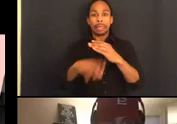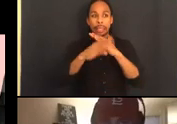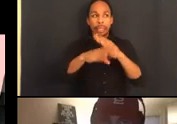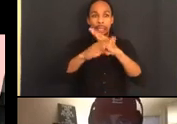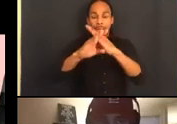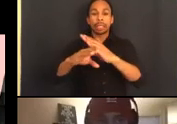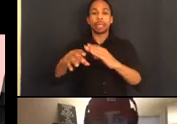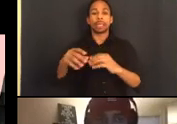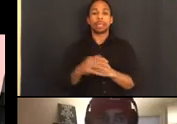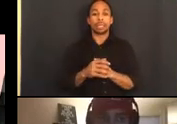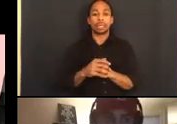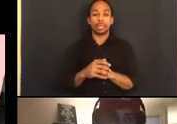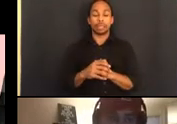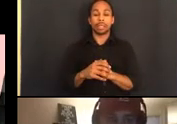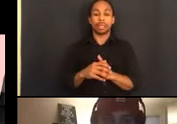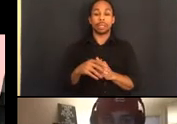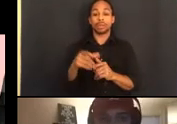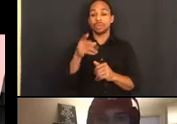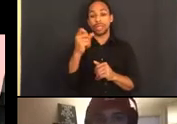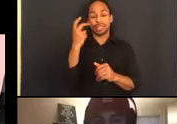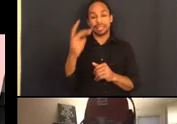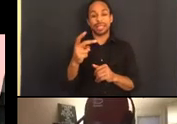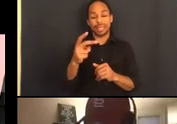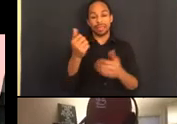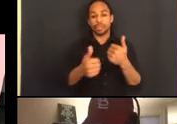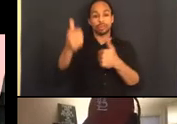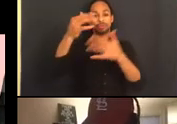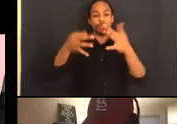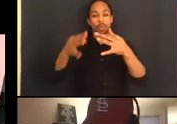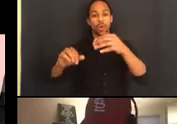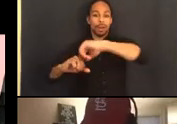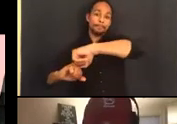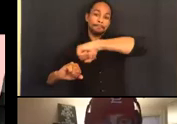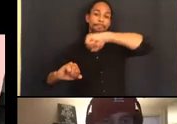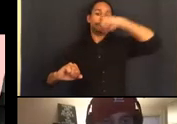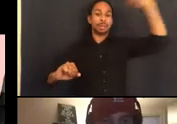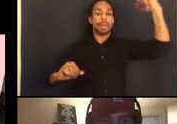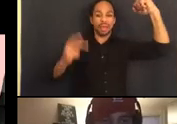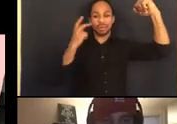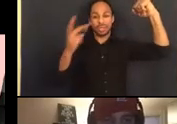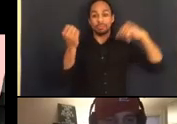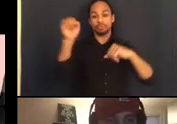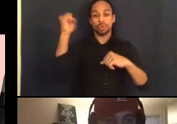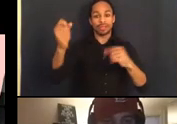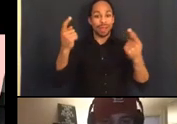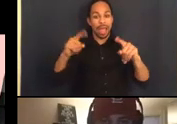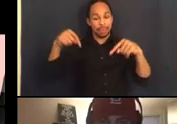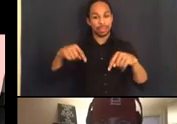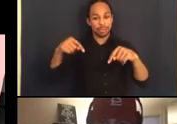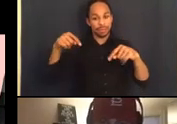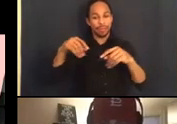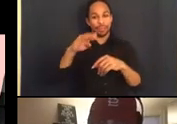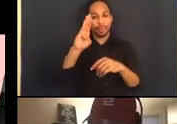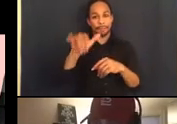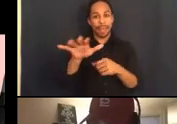image of the Supreme Court being peeled back with under that a protest that transpired in the Bay Area a few months ago